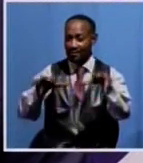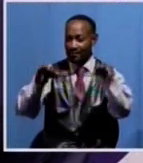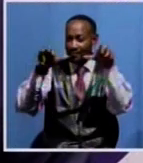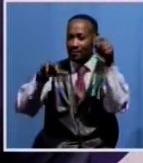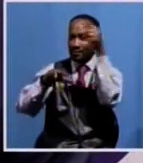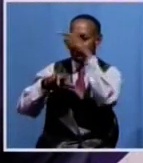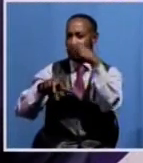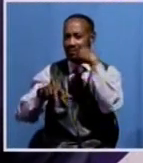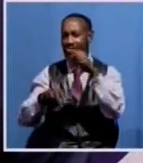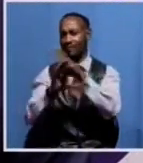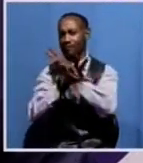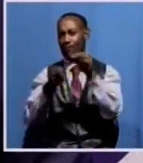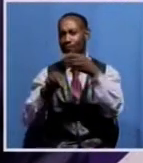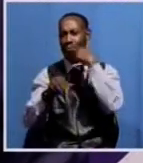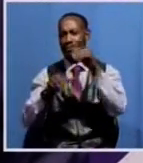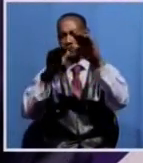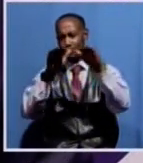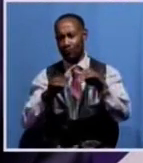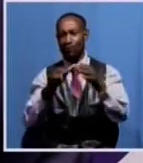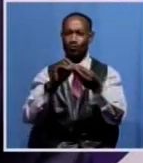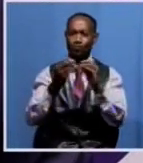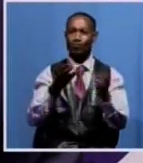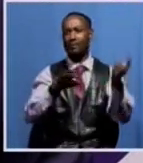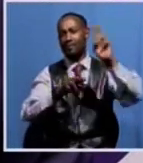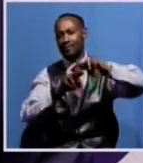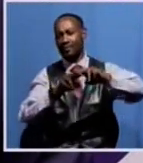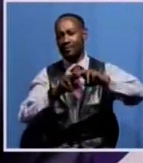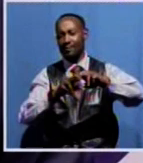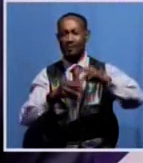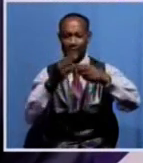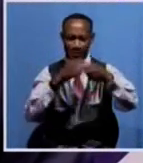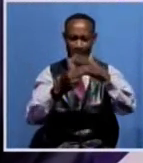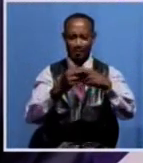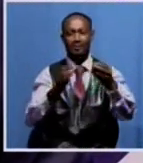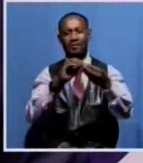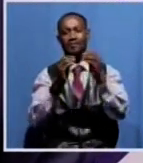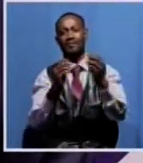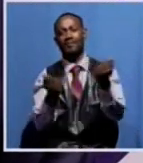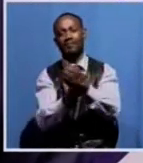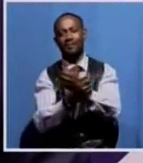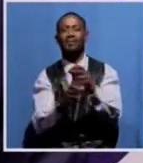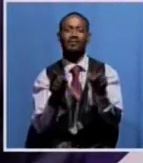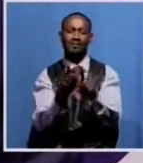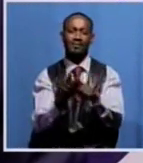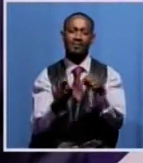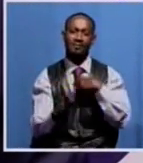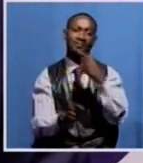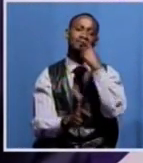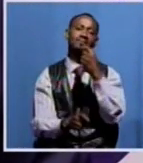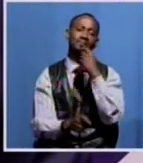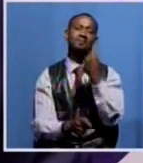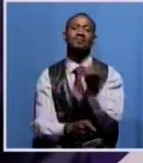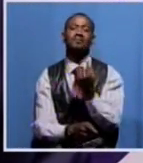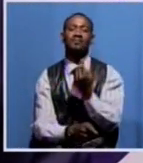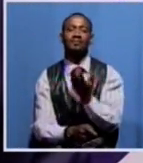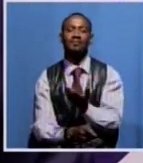no, let's reduce that or increase that, you know, then the number will change, and it will seem like I was not telling the truth. I was short of